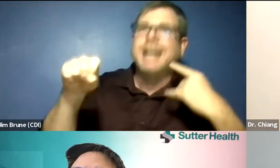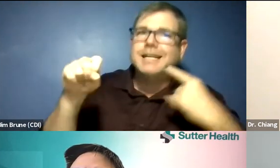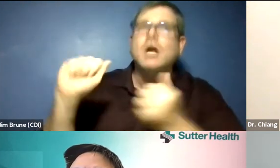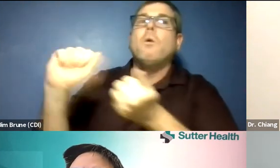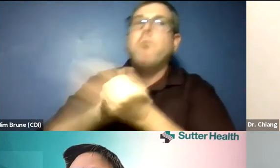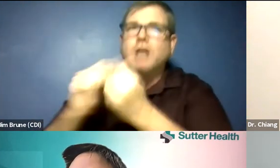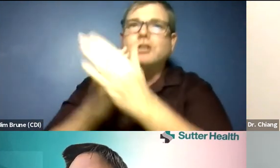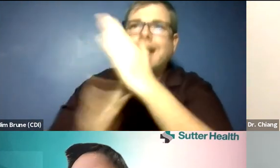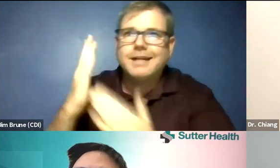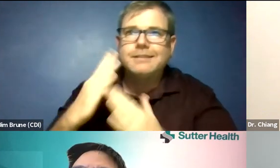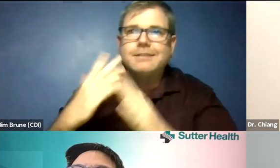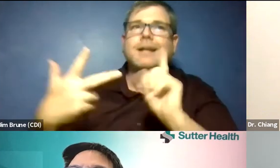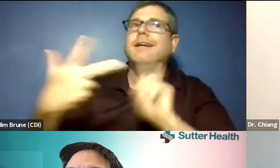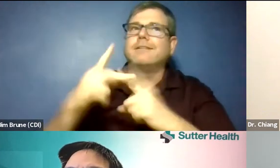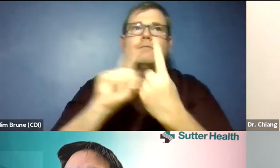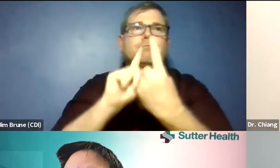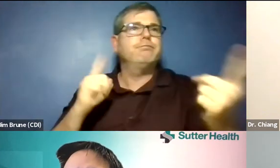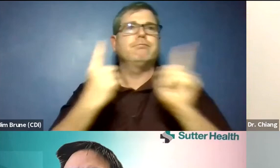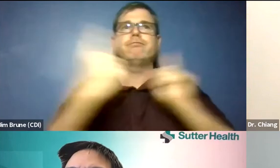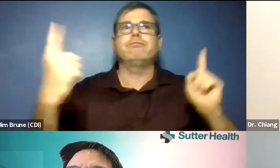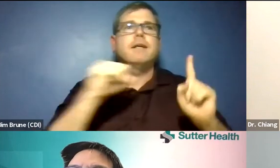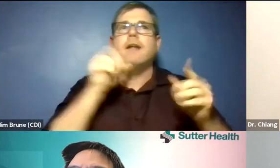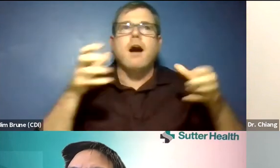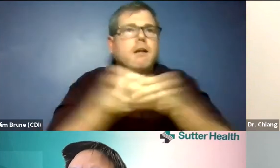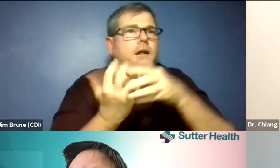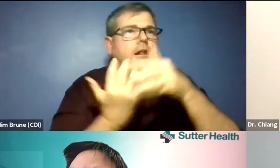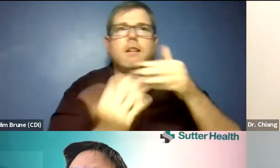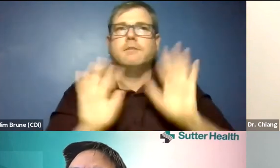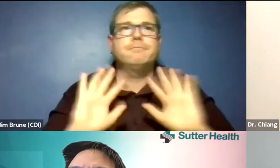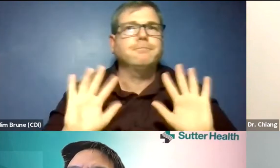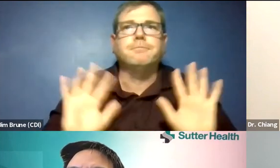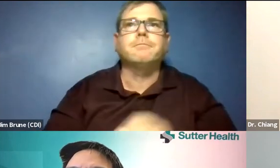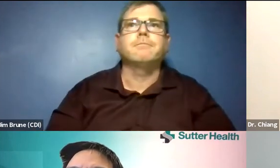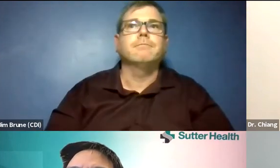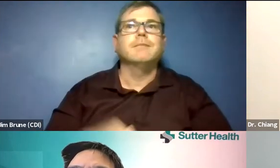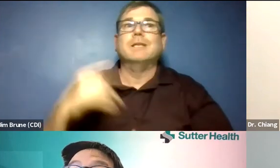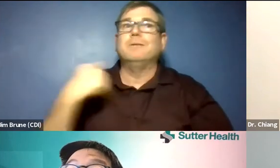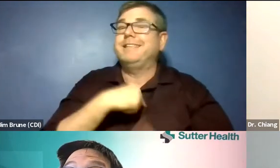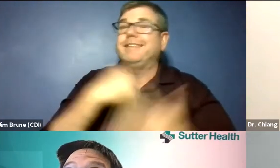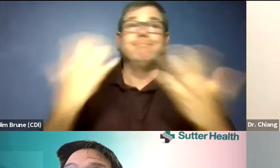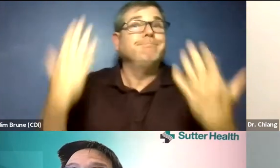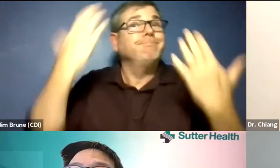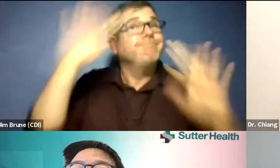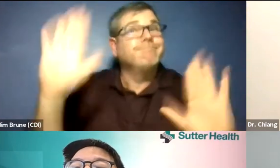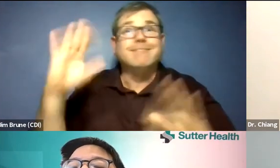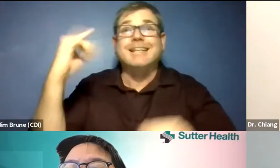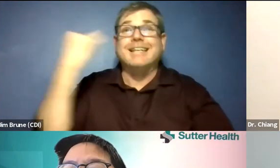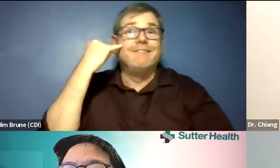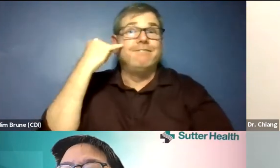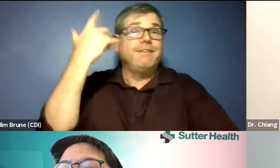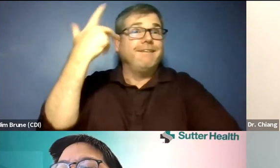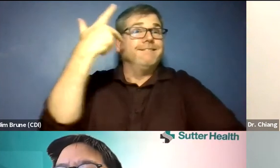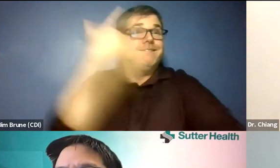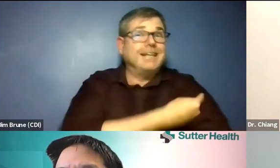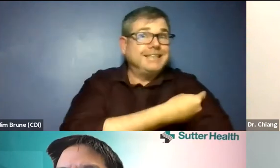distancing part, because we simply don't know whether get the vaccine prevents you from spreading or